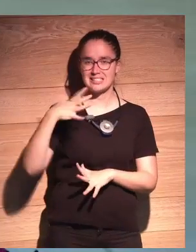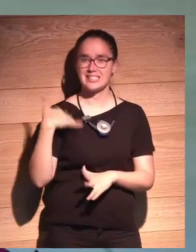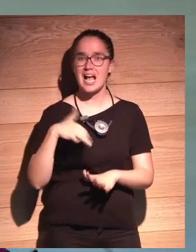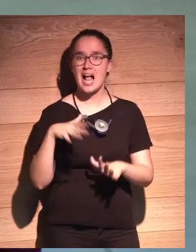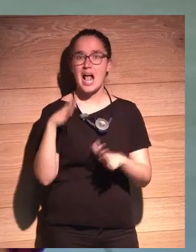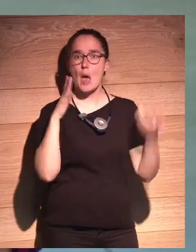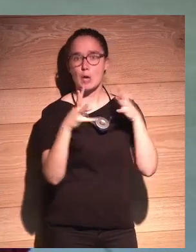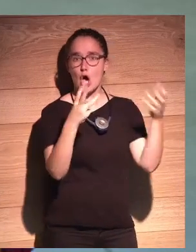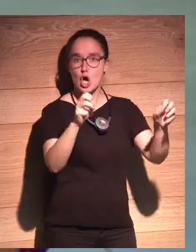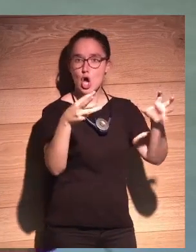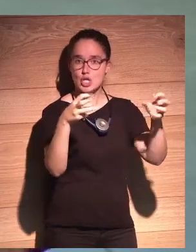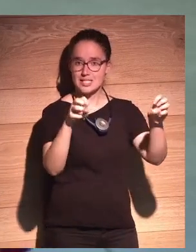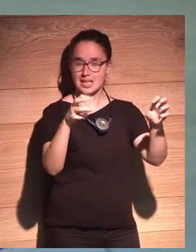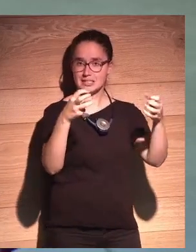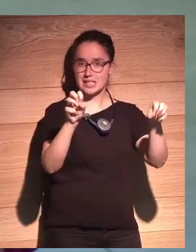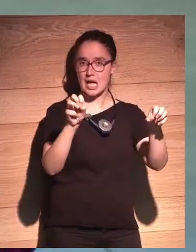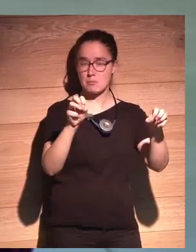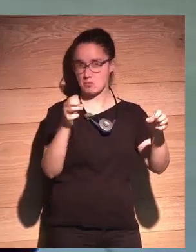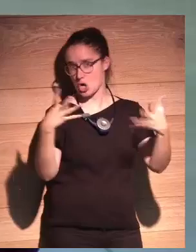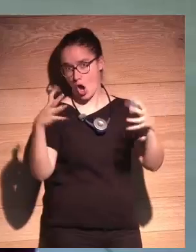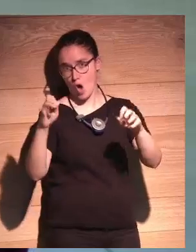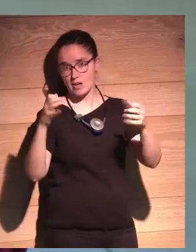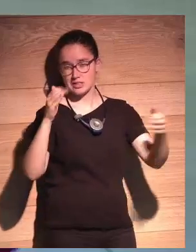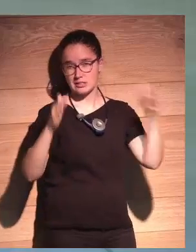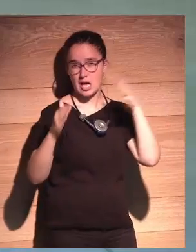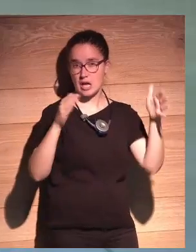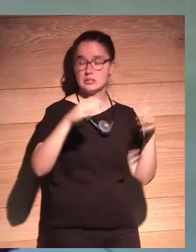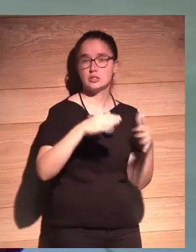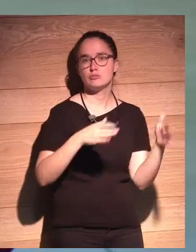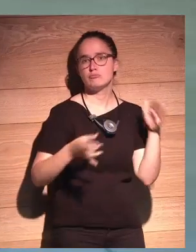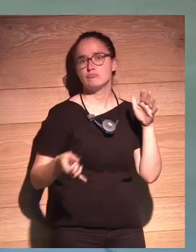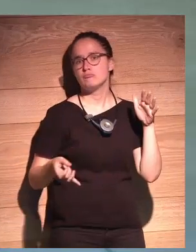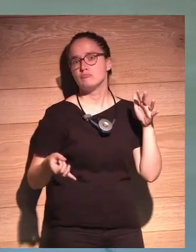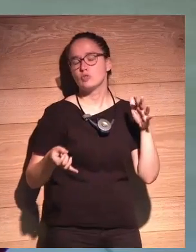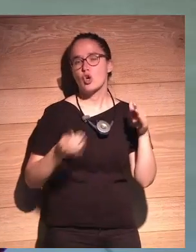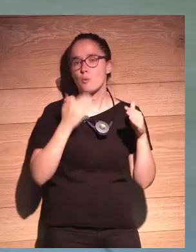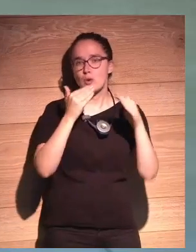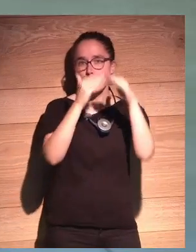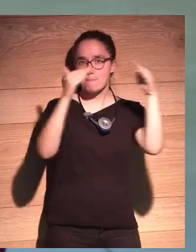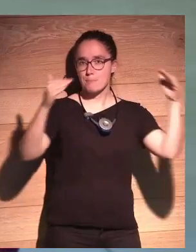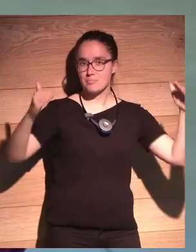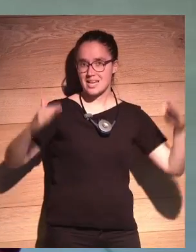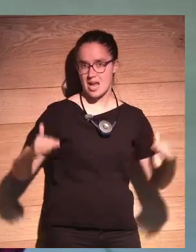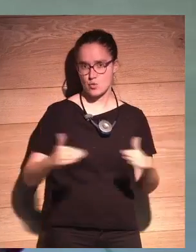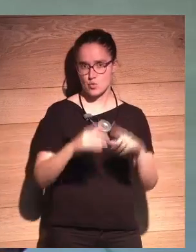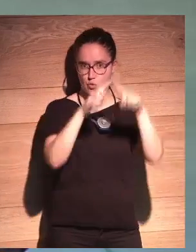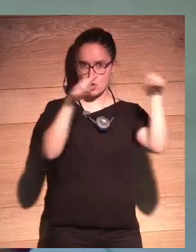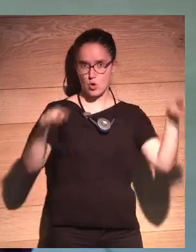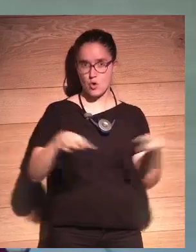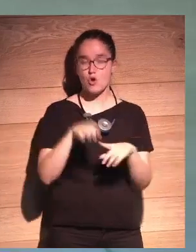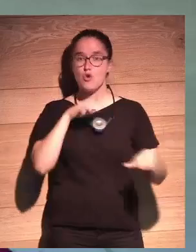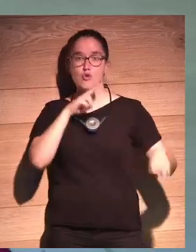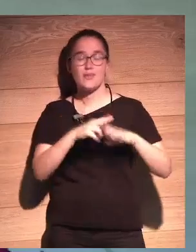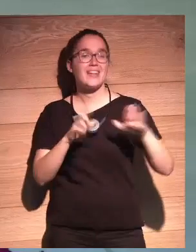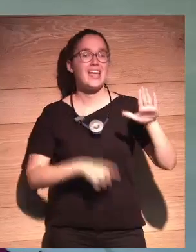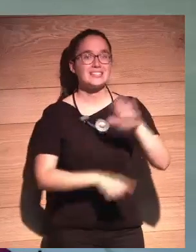the concept of development in the 80s and 90s, it is built